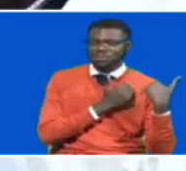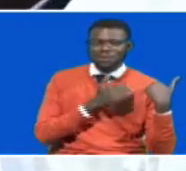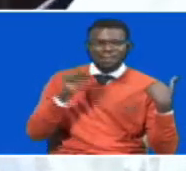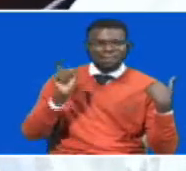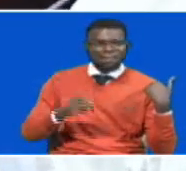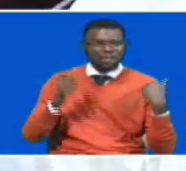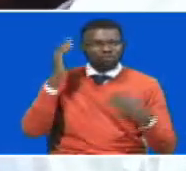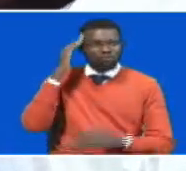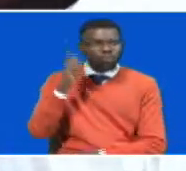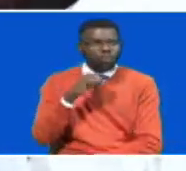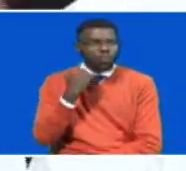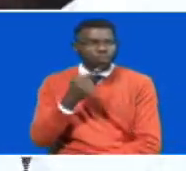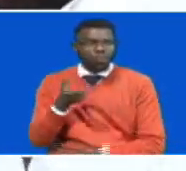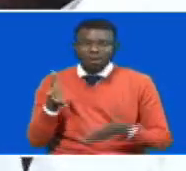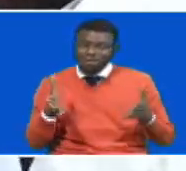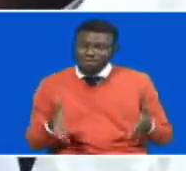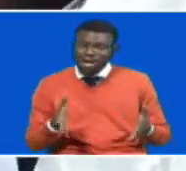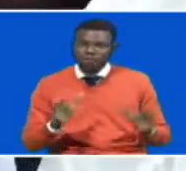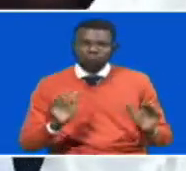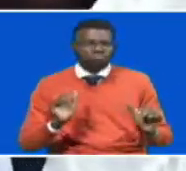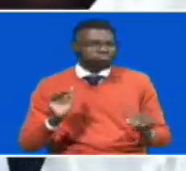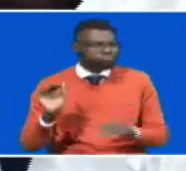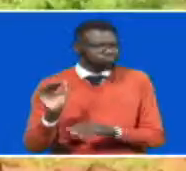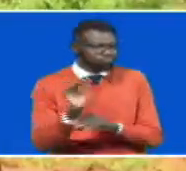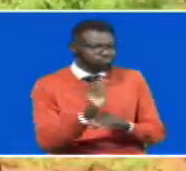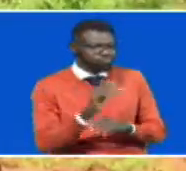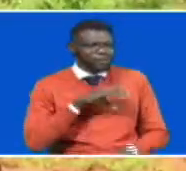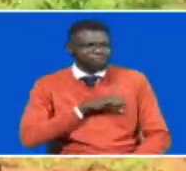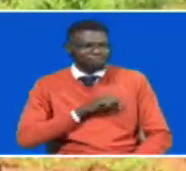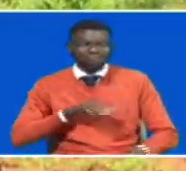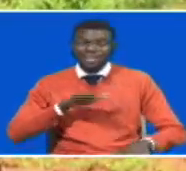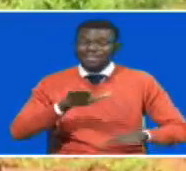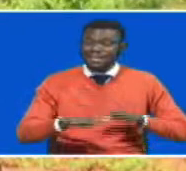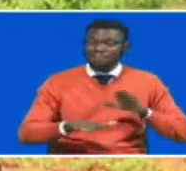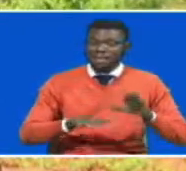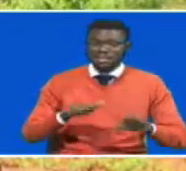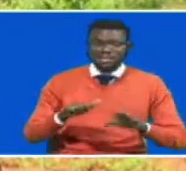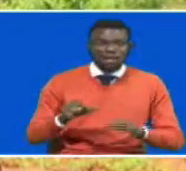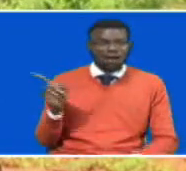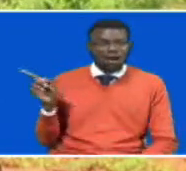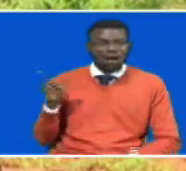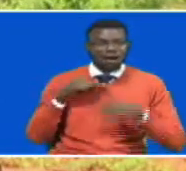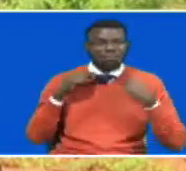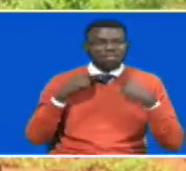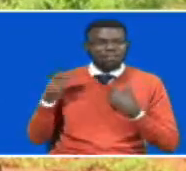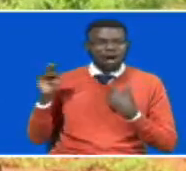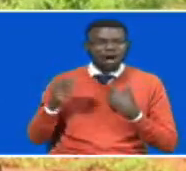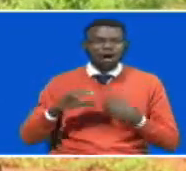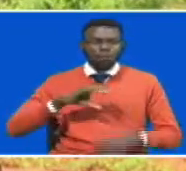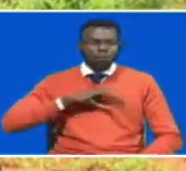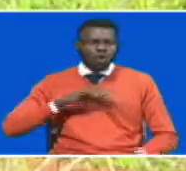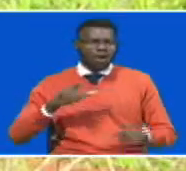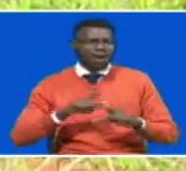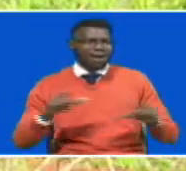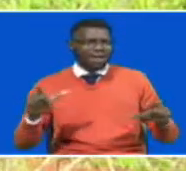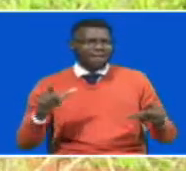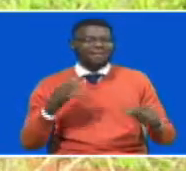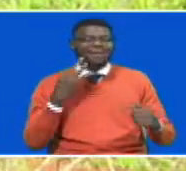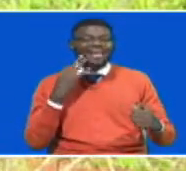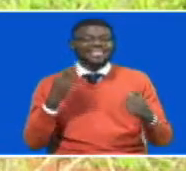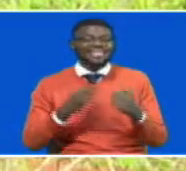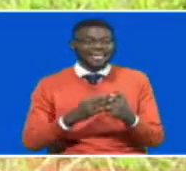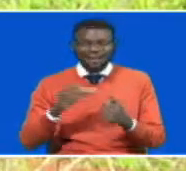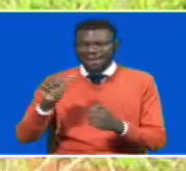praying for patience as we go step by step. McKenzie anasemekana kumiliki shamba lenye ekari 800 la